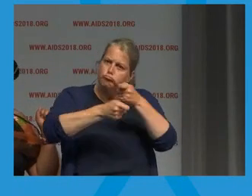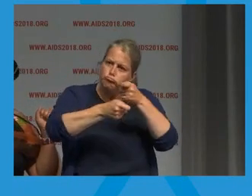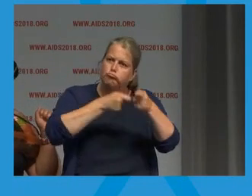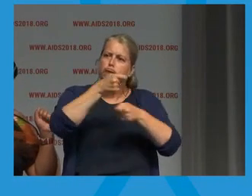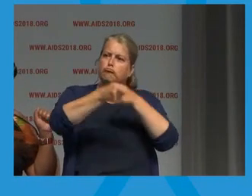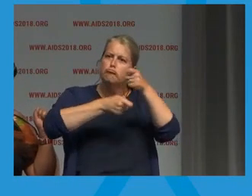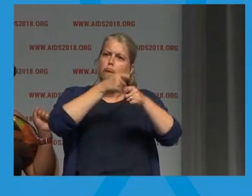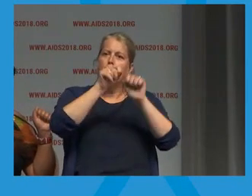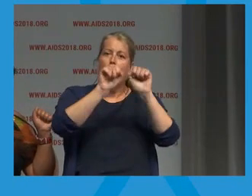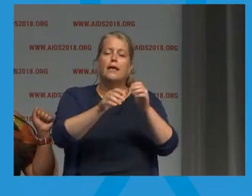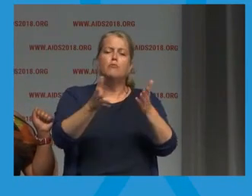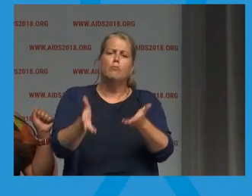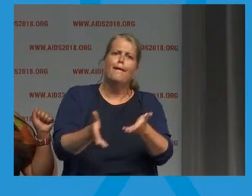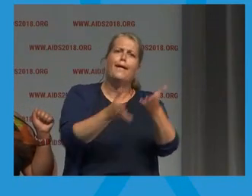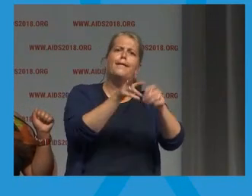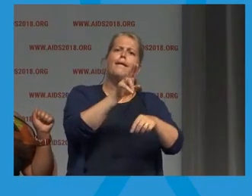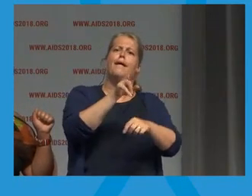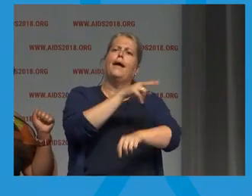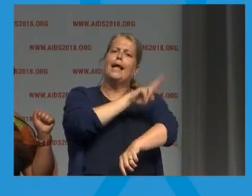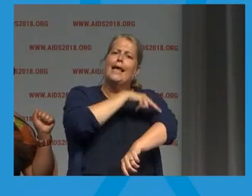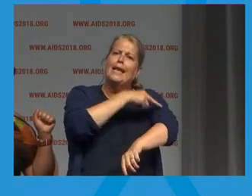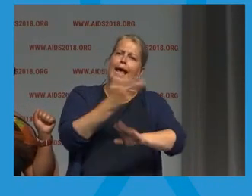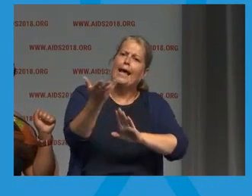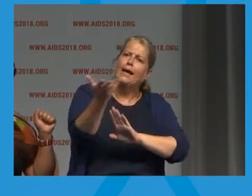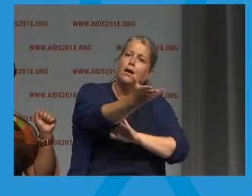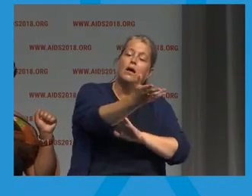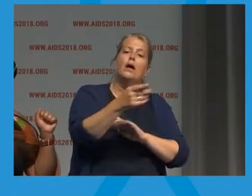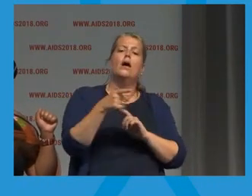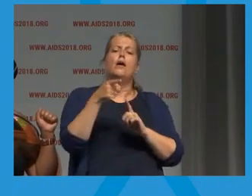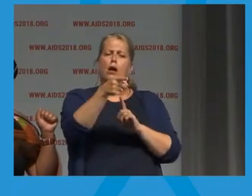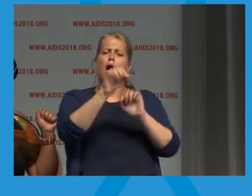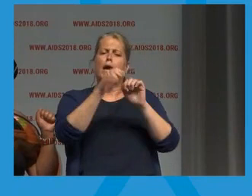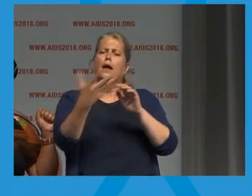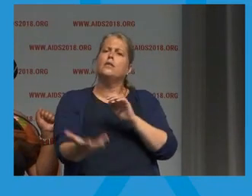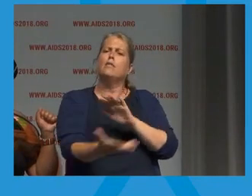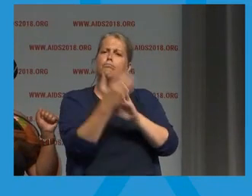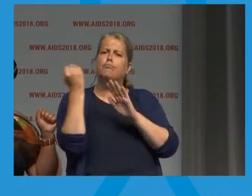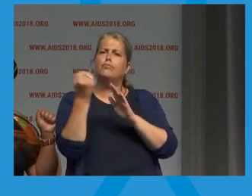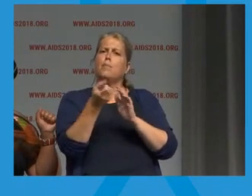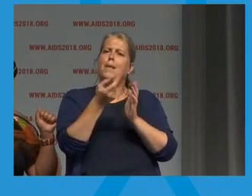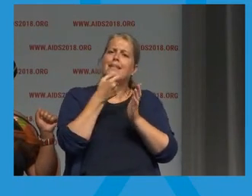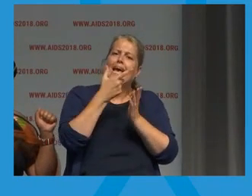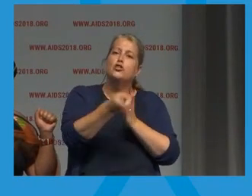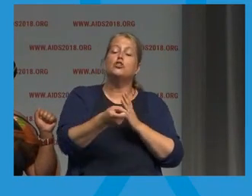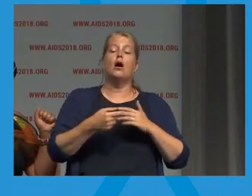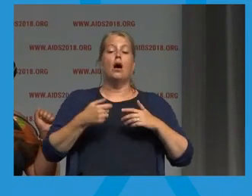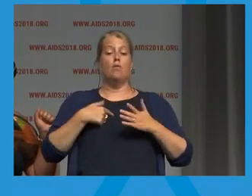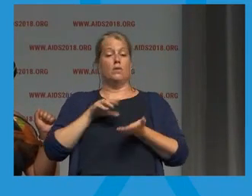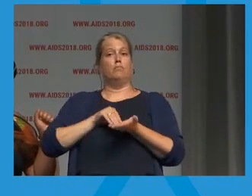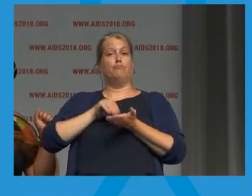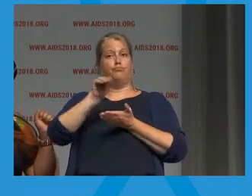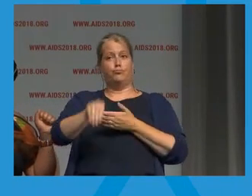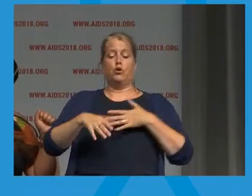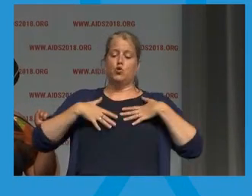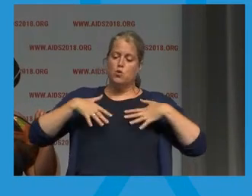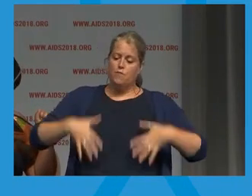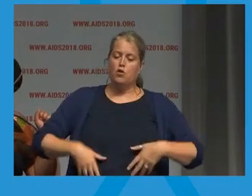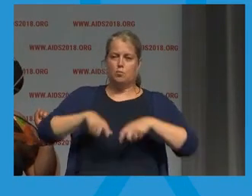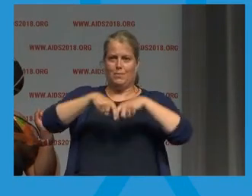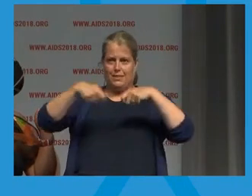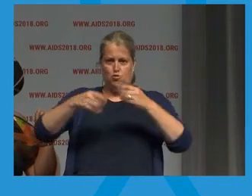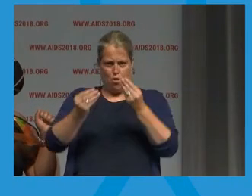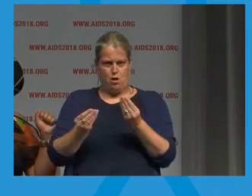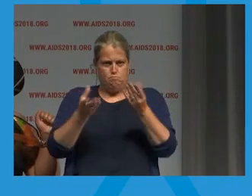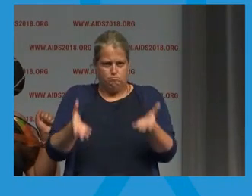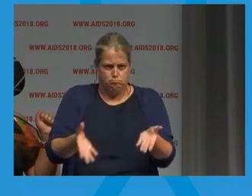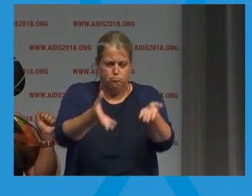children to go to clinic. We help them collect medication. We buy uniforms and material to help their children attend